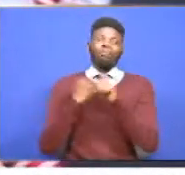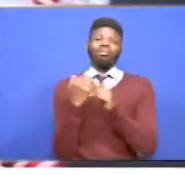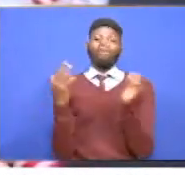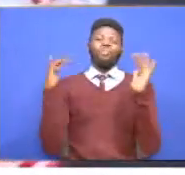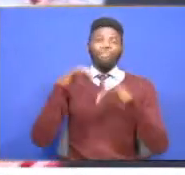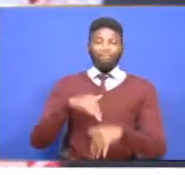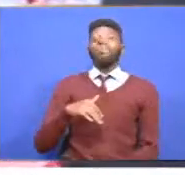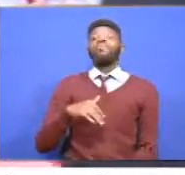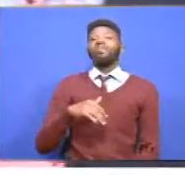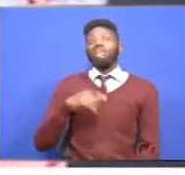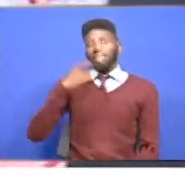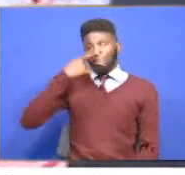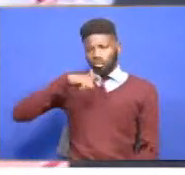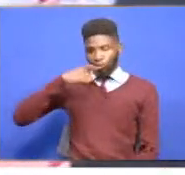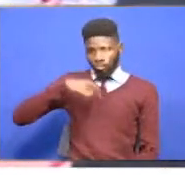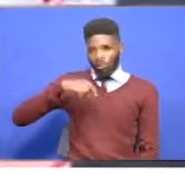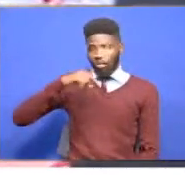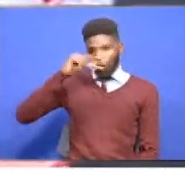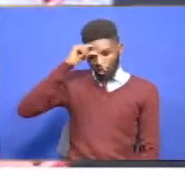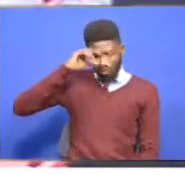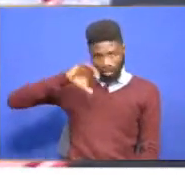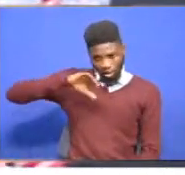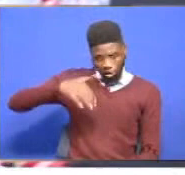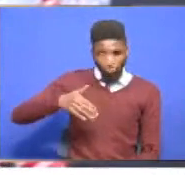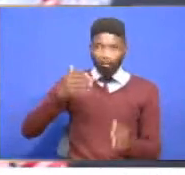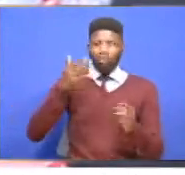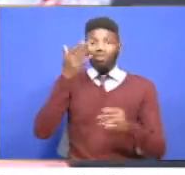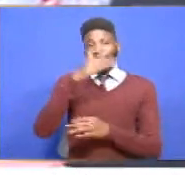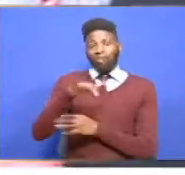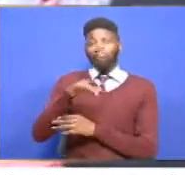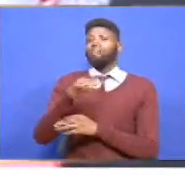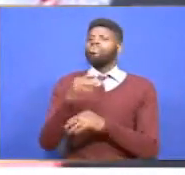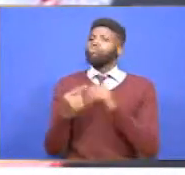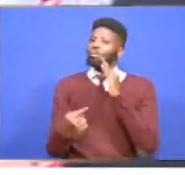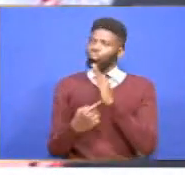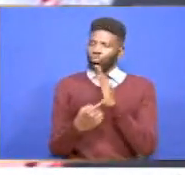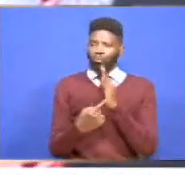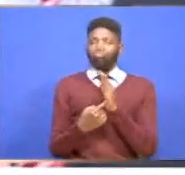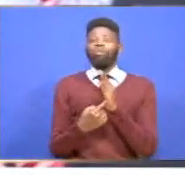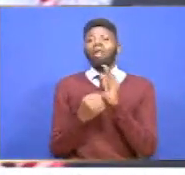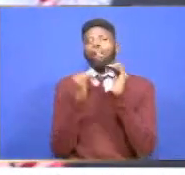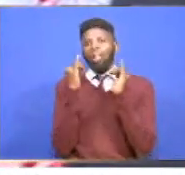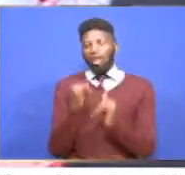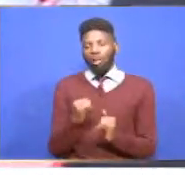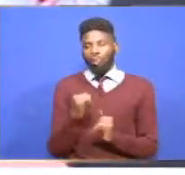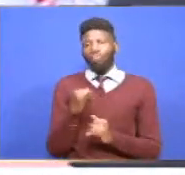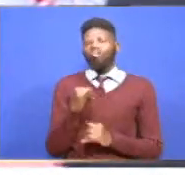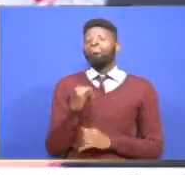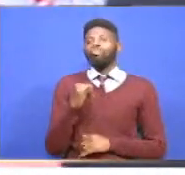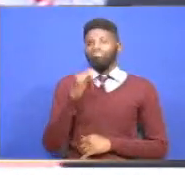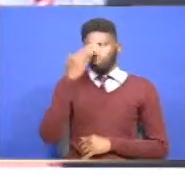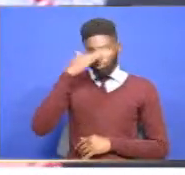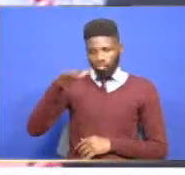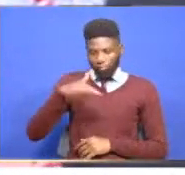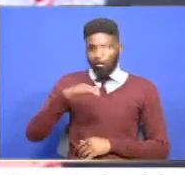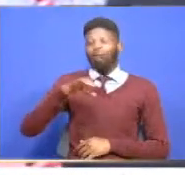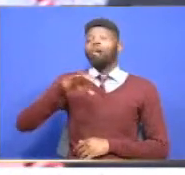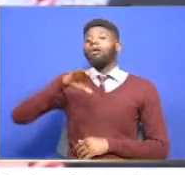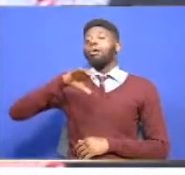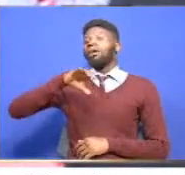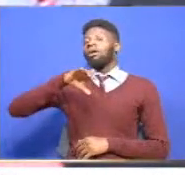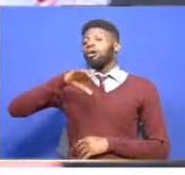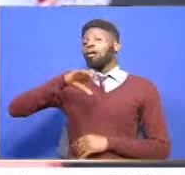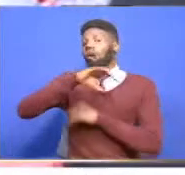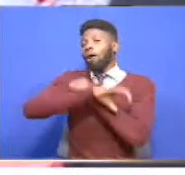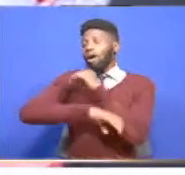Assembly is one of the most modernized county assemblies in the country. They boast of state-of-the-art